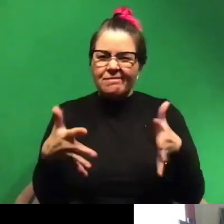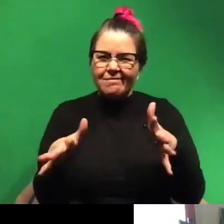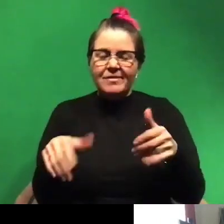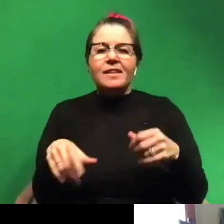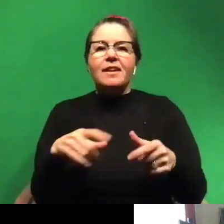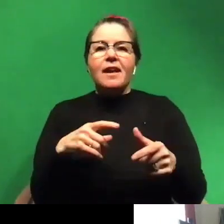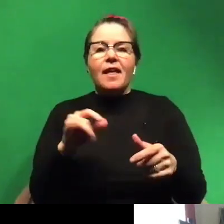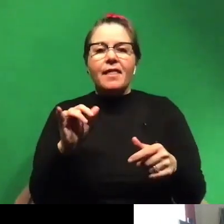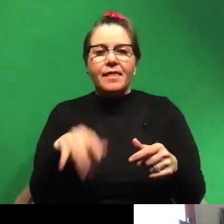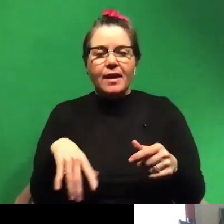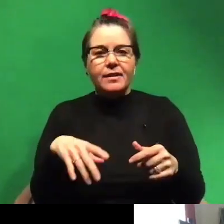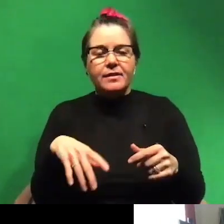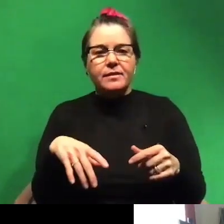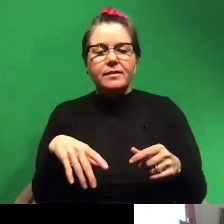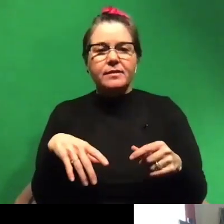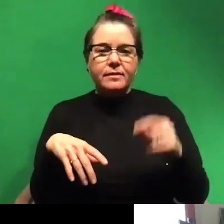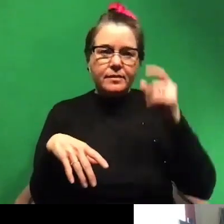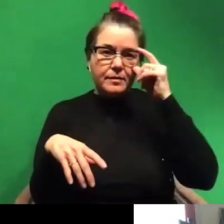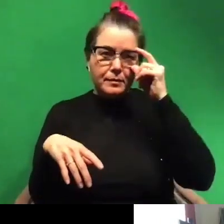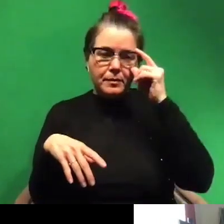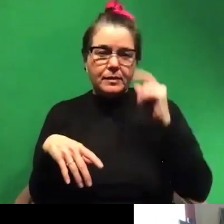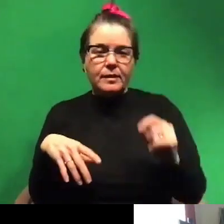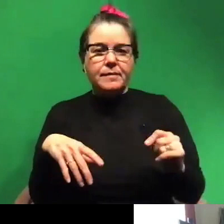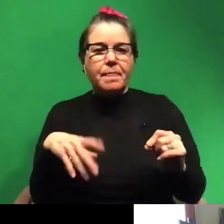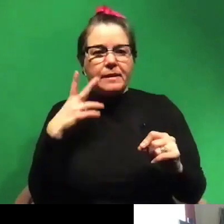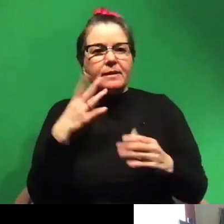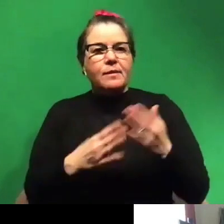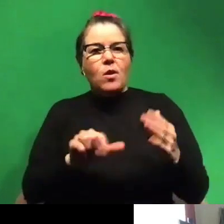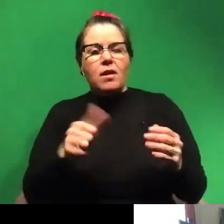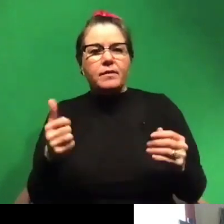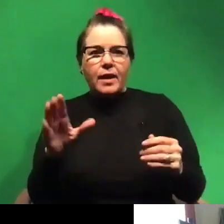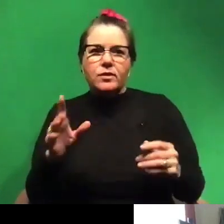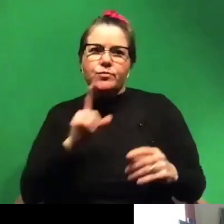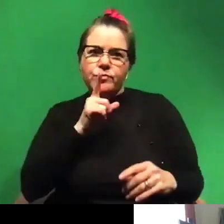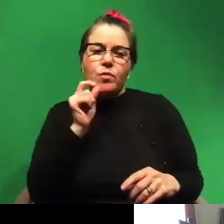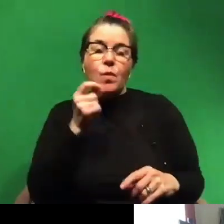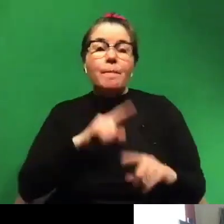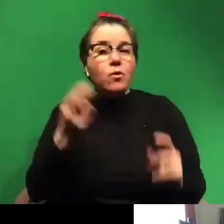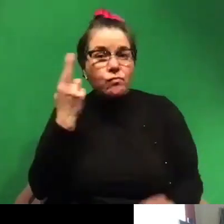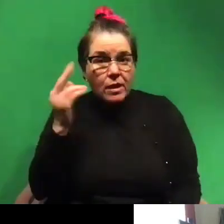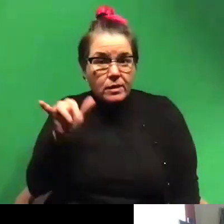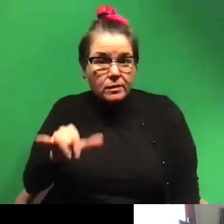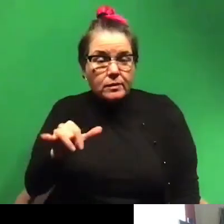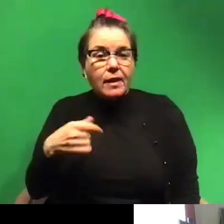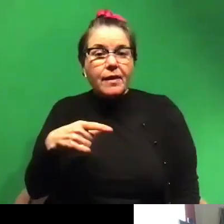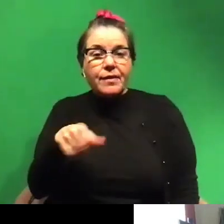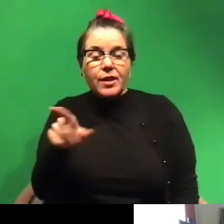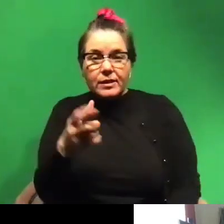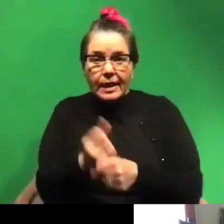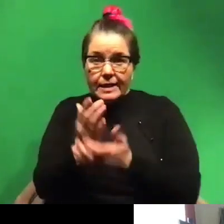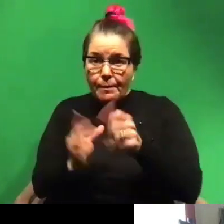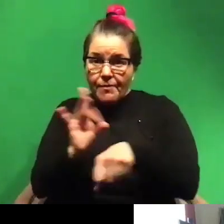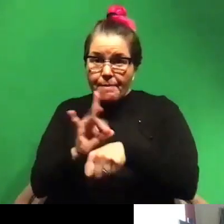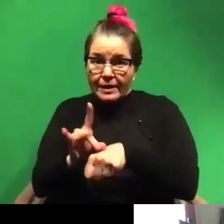else. And so that is already like so cool. But we realized that they're taking some of the bacteria that they